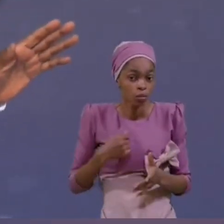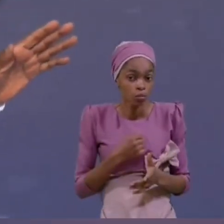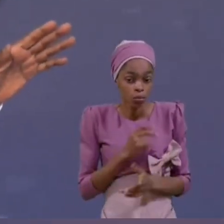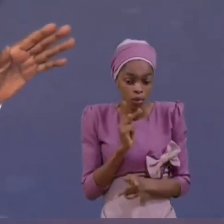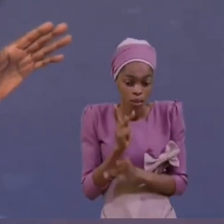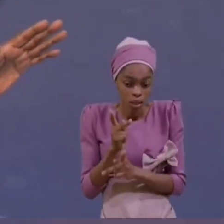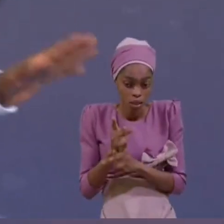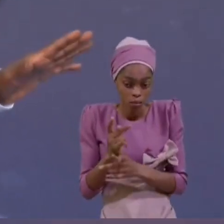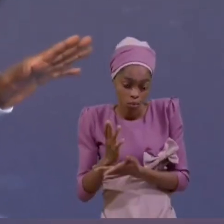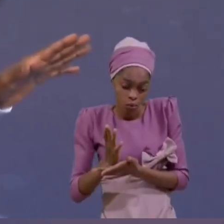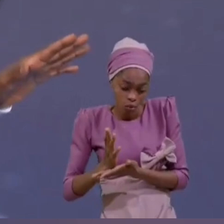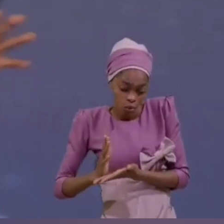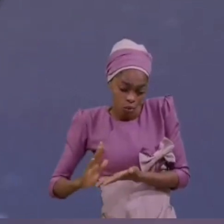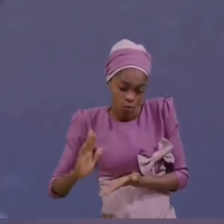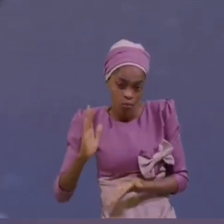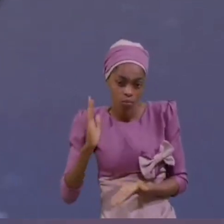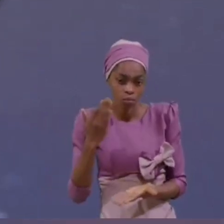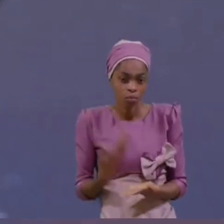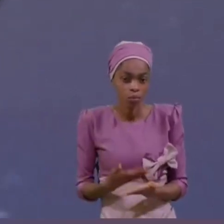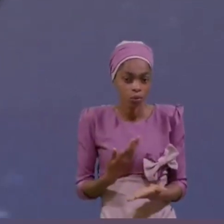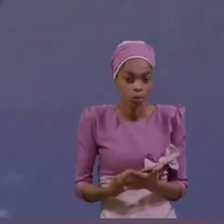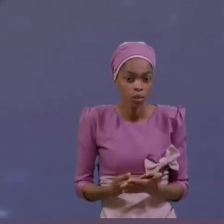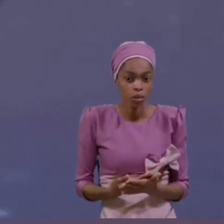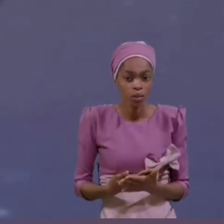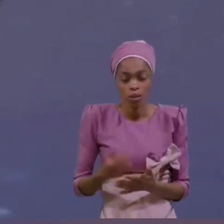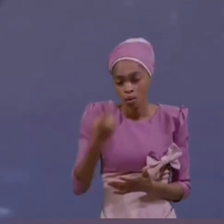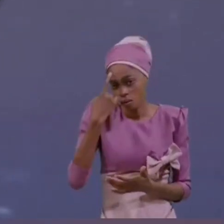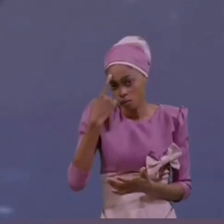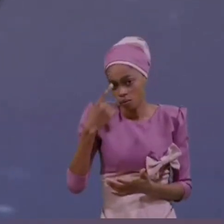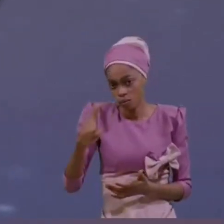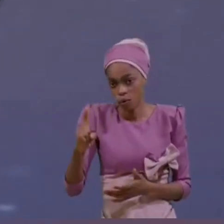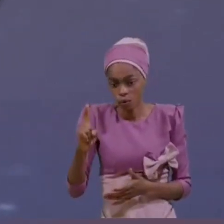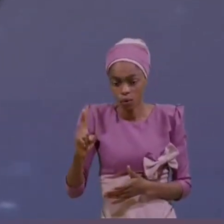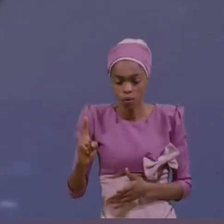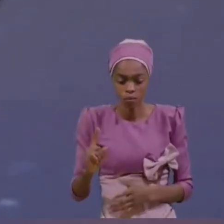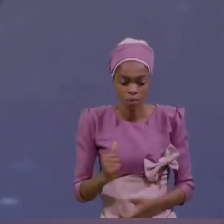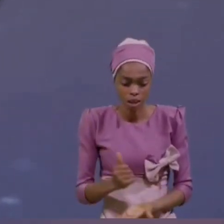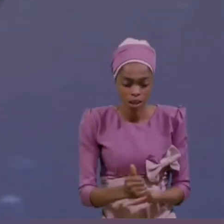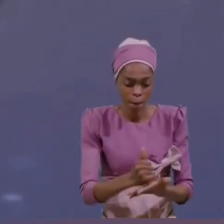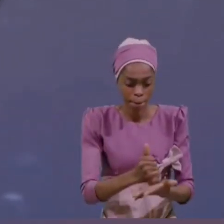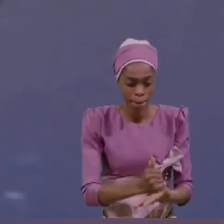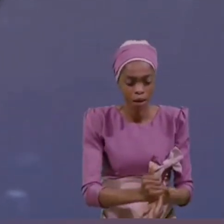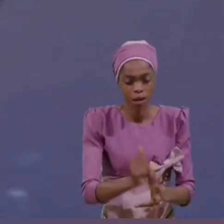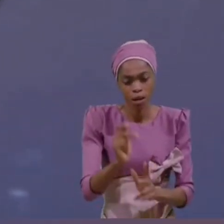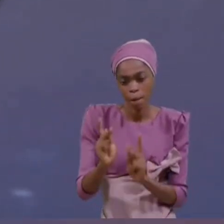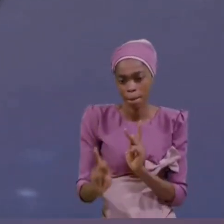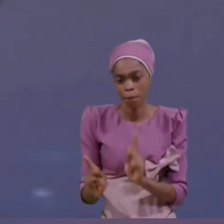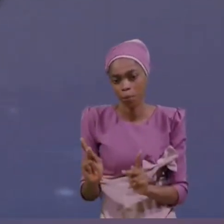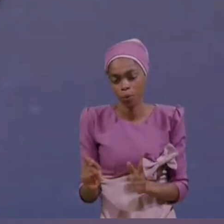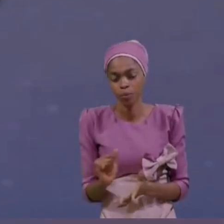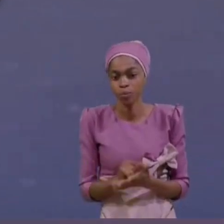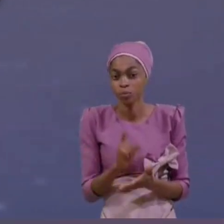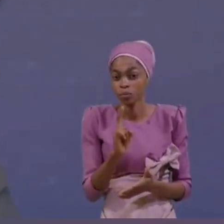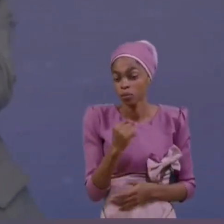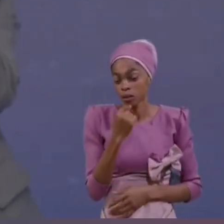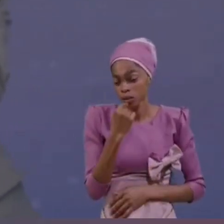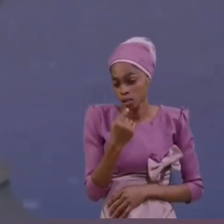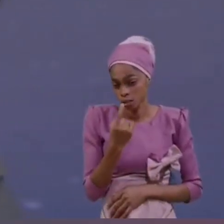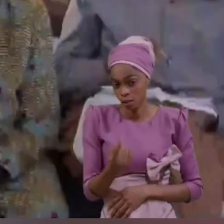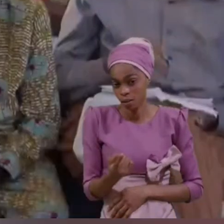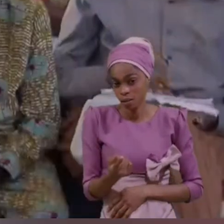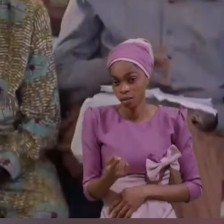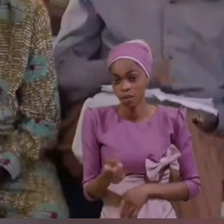money aside for charity. That will say, as